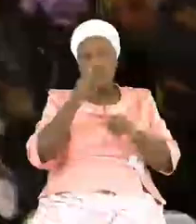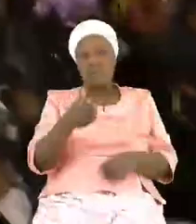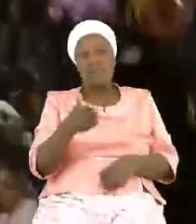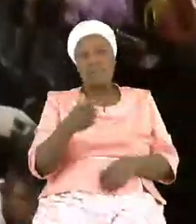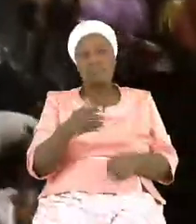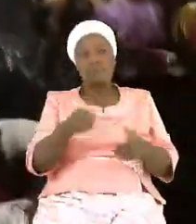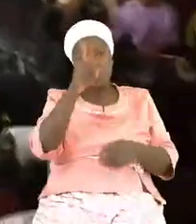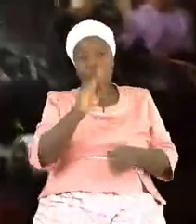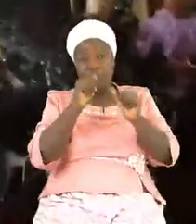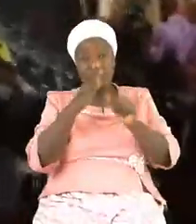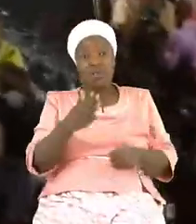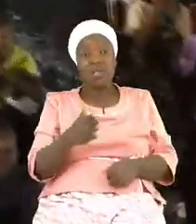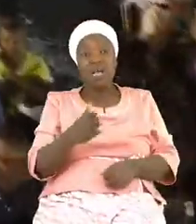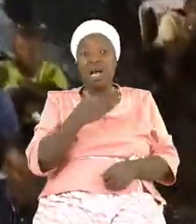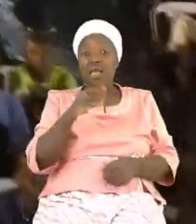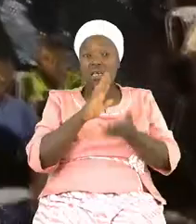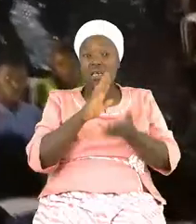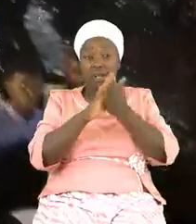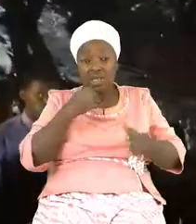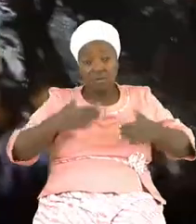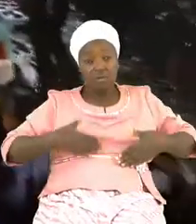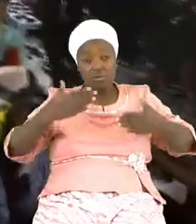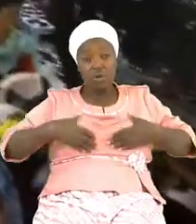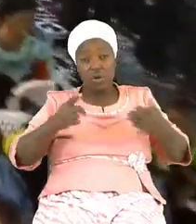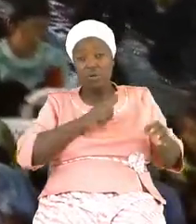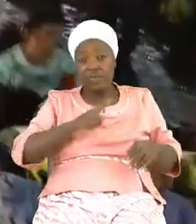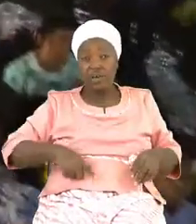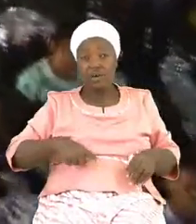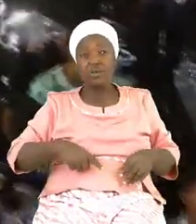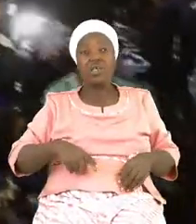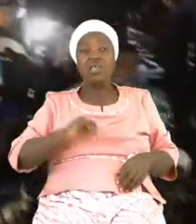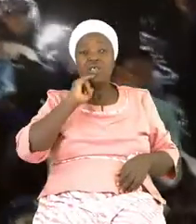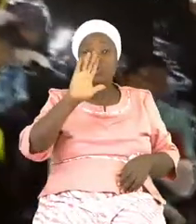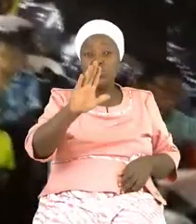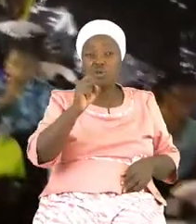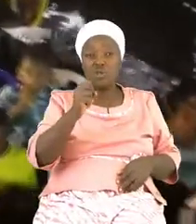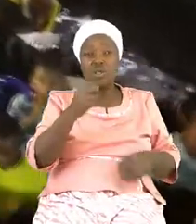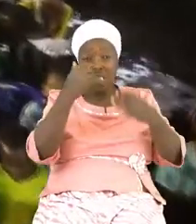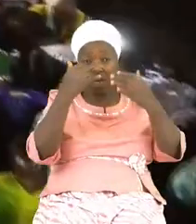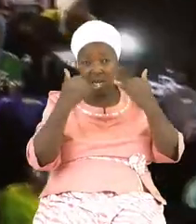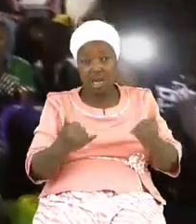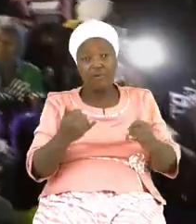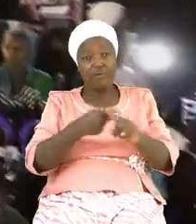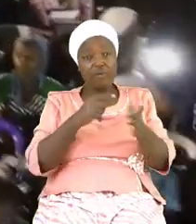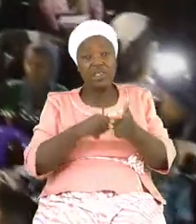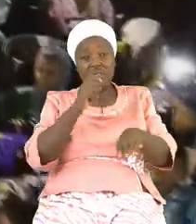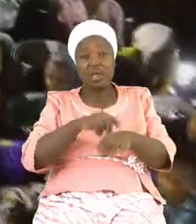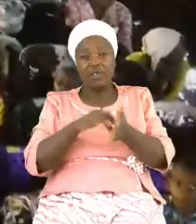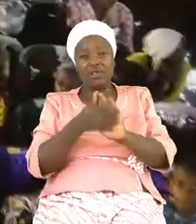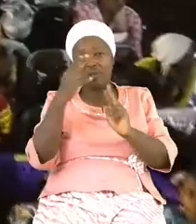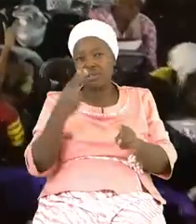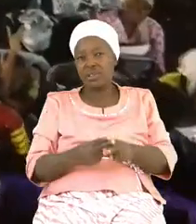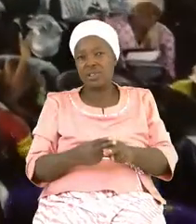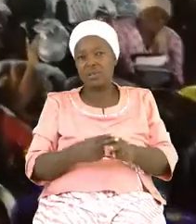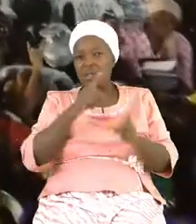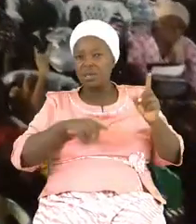the peace and the joy of the Lord be yours even from this moment in Jesus' name. The Lord is waiting for